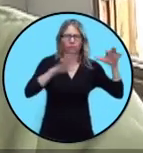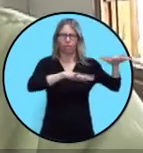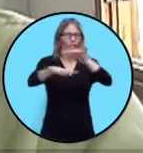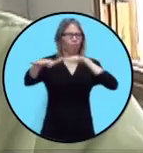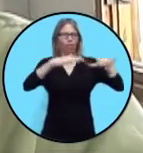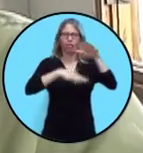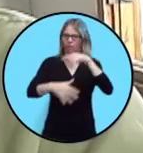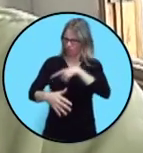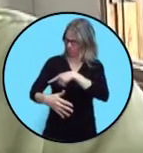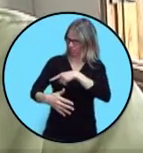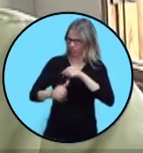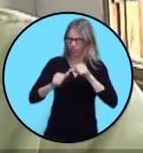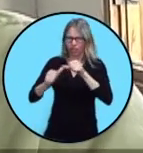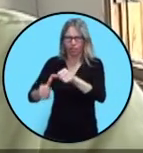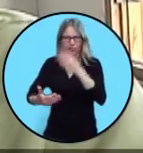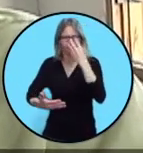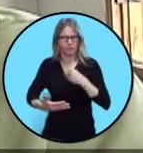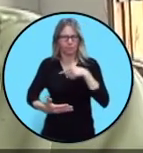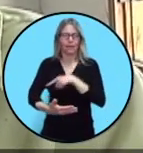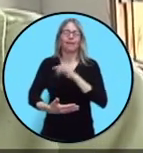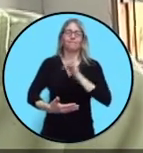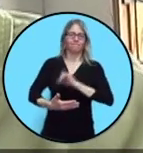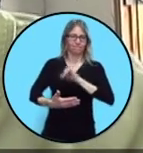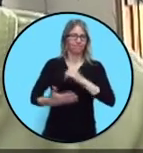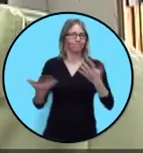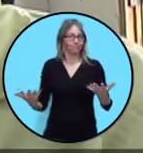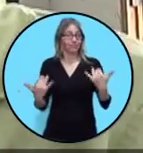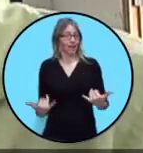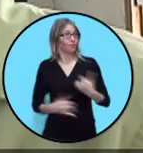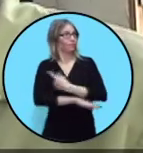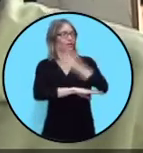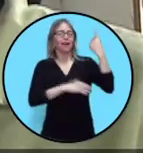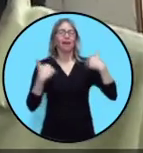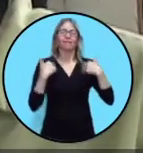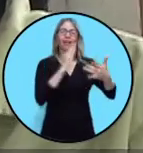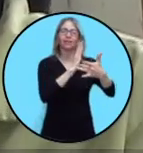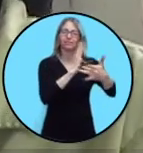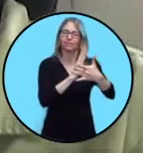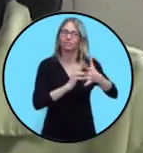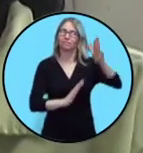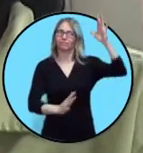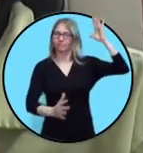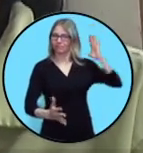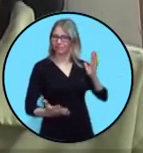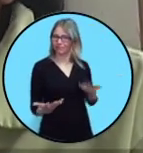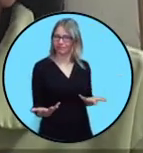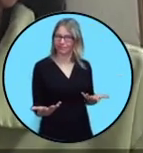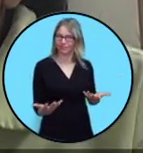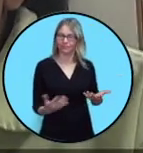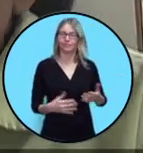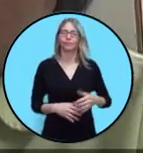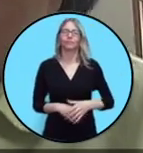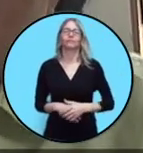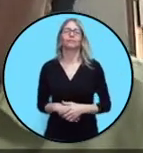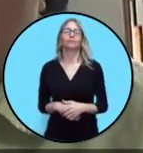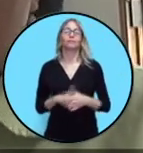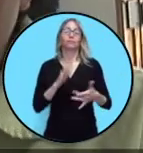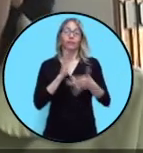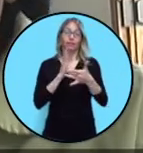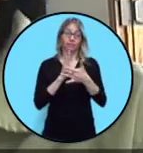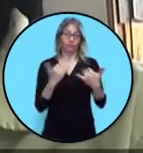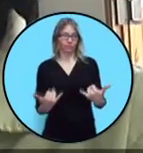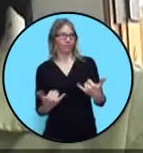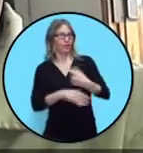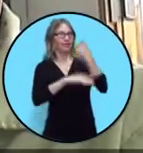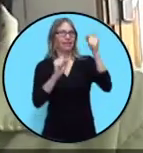the noise. And but in today we have technology, and that's the